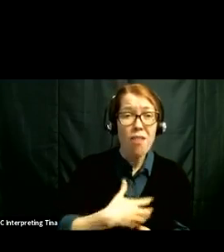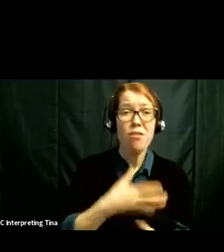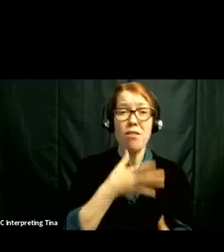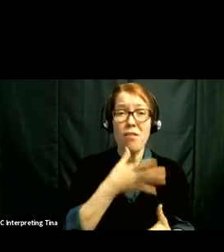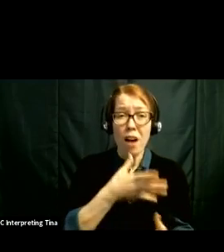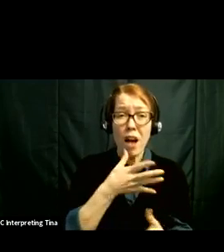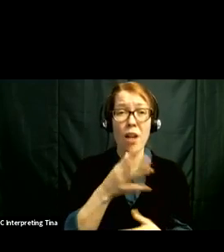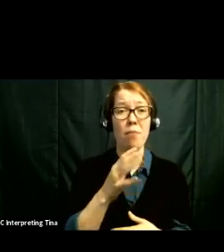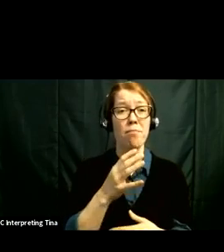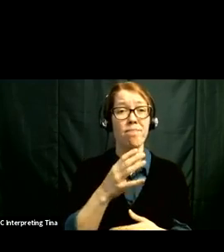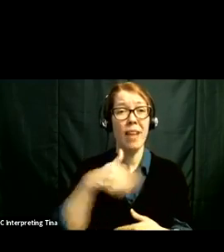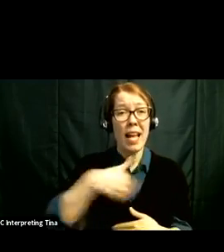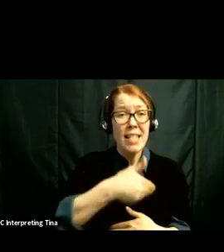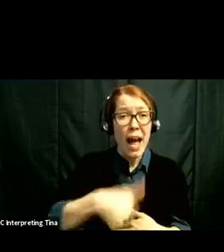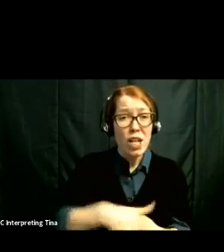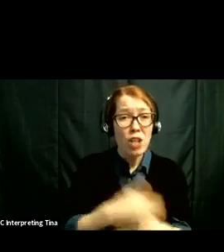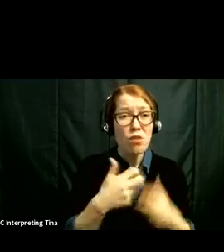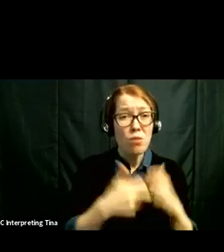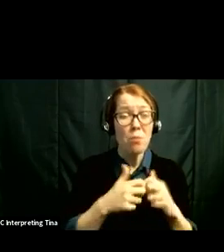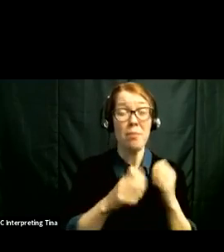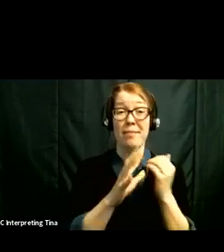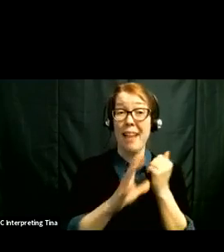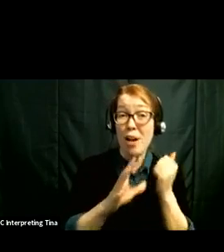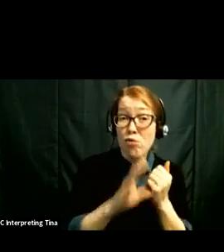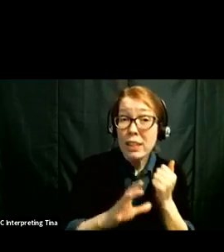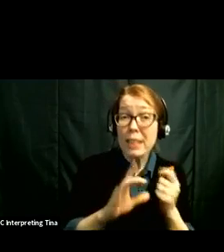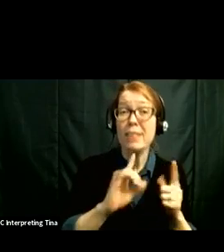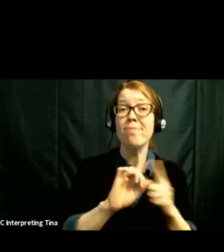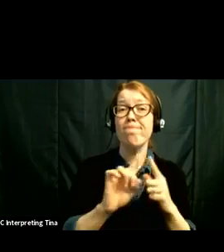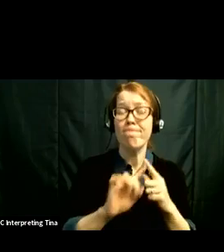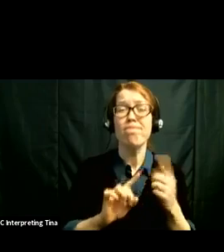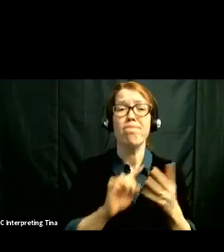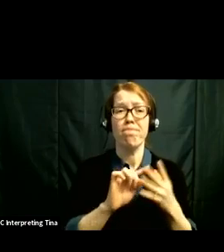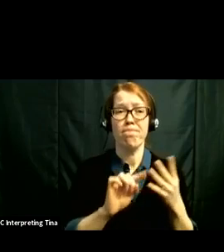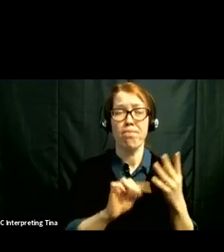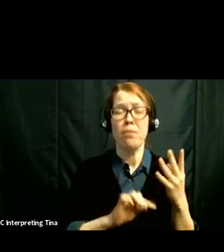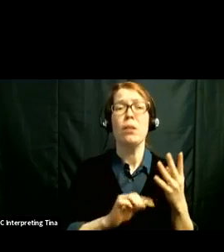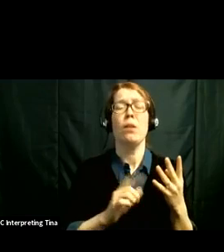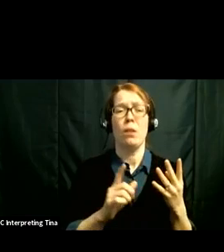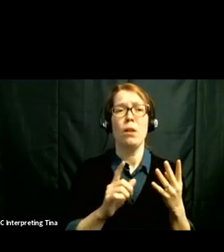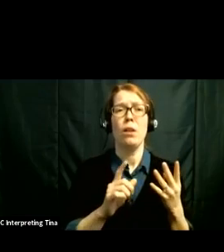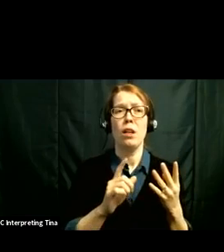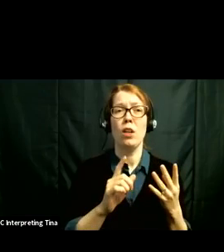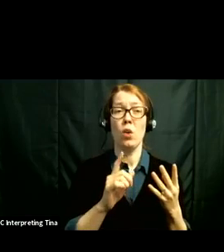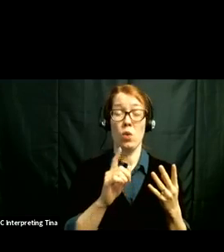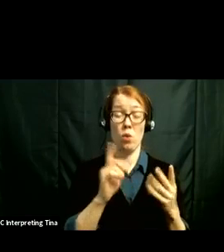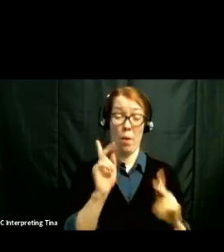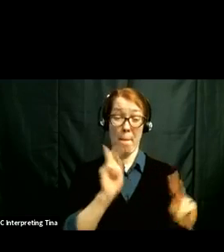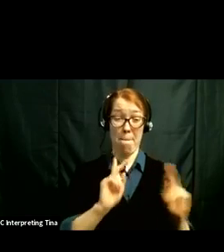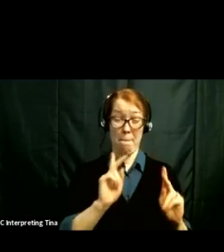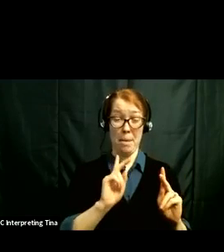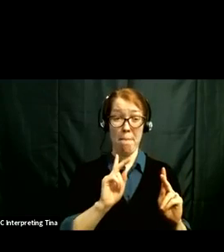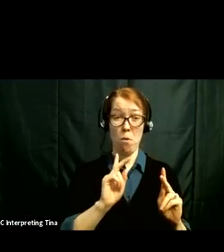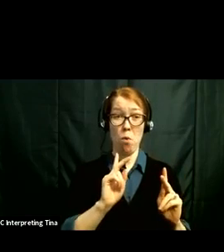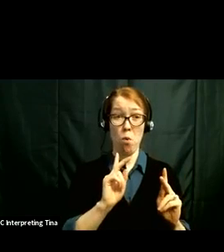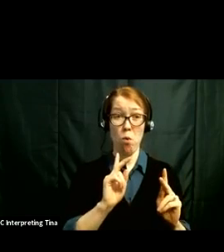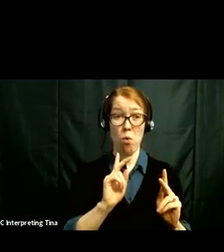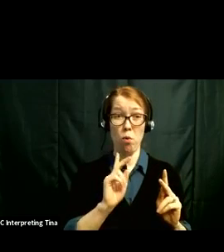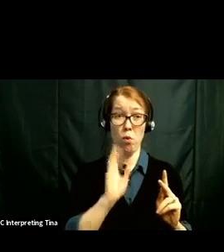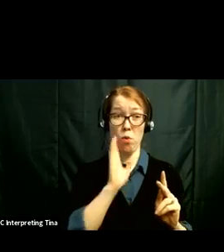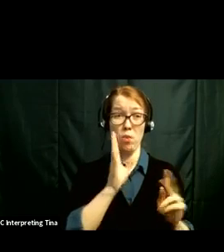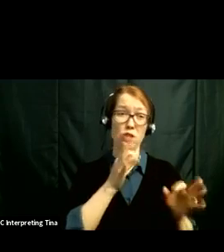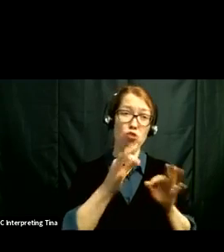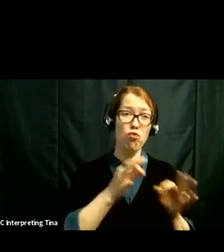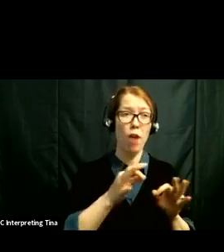symptoms, diarrhea, and when, you know, people will